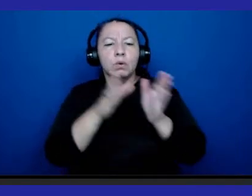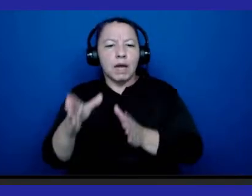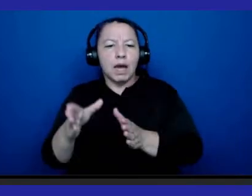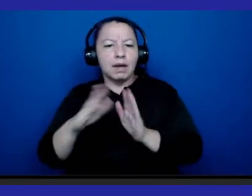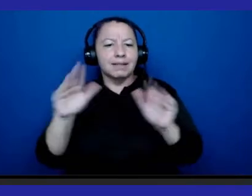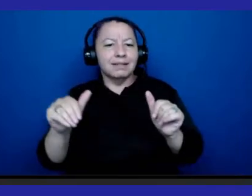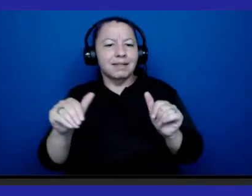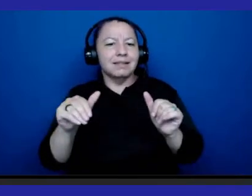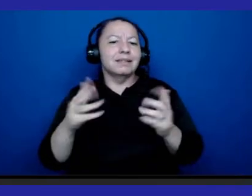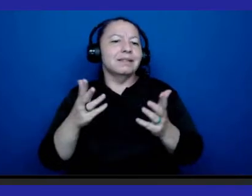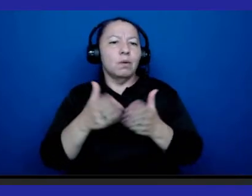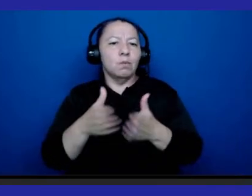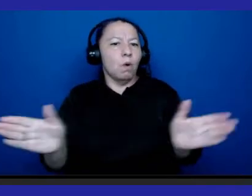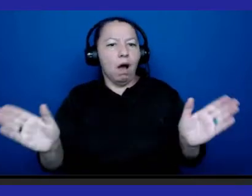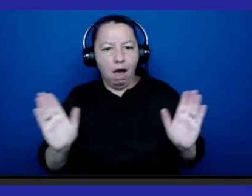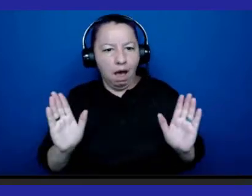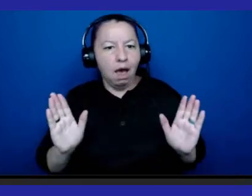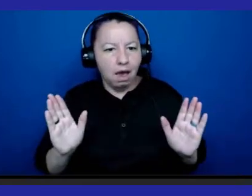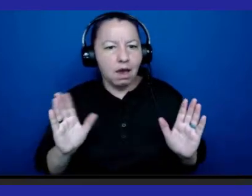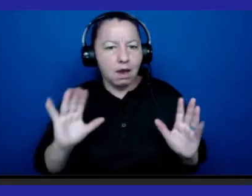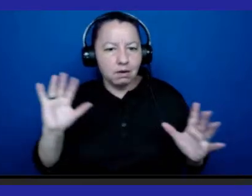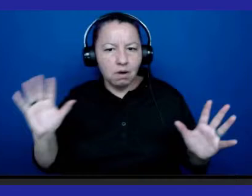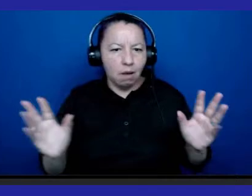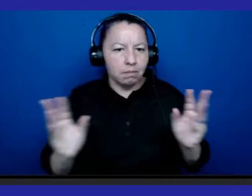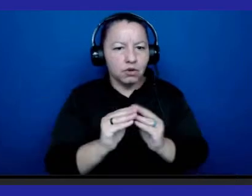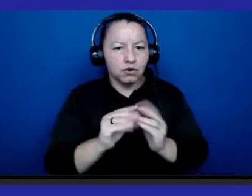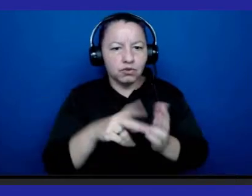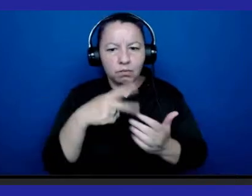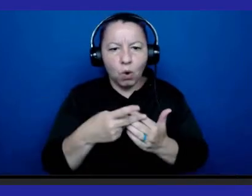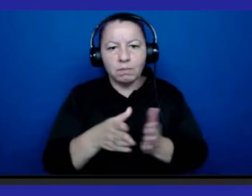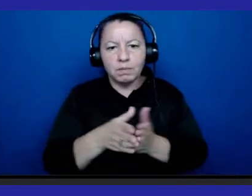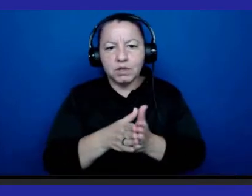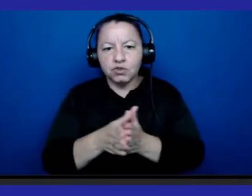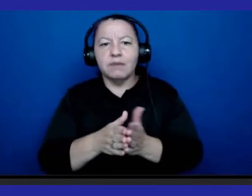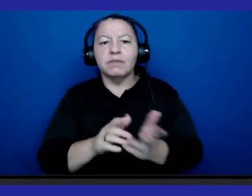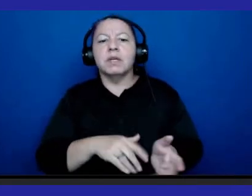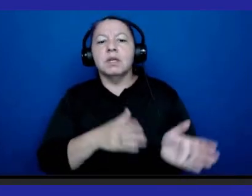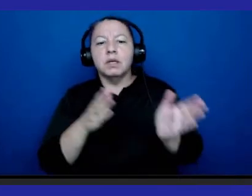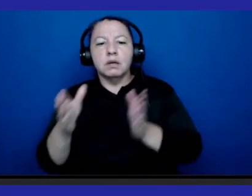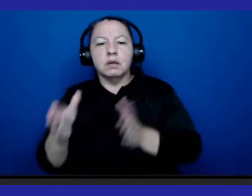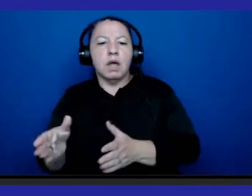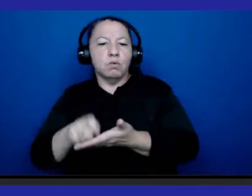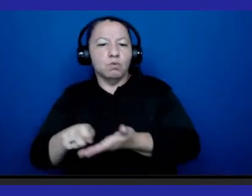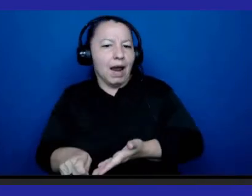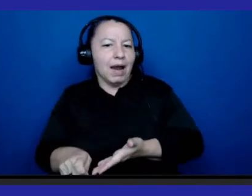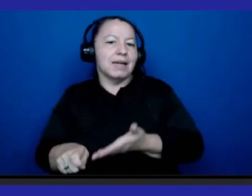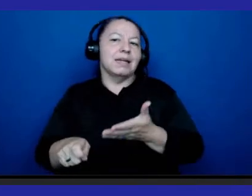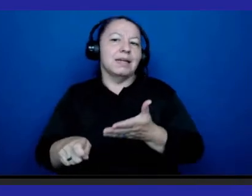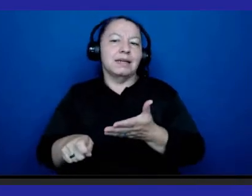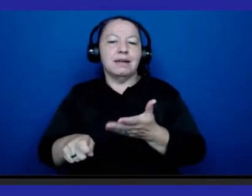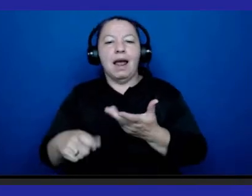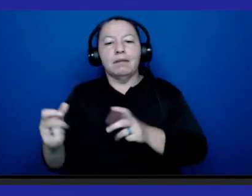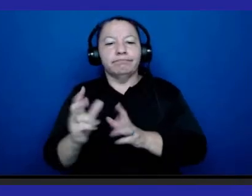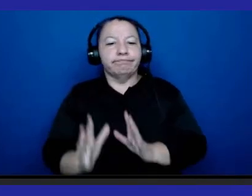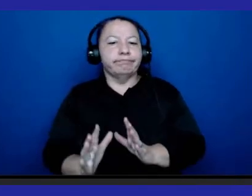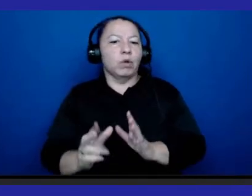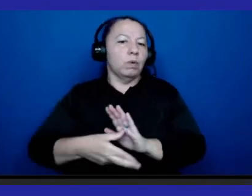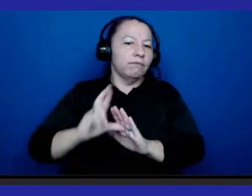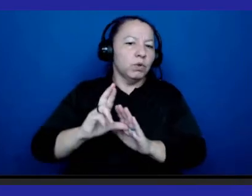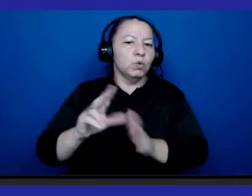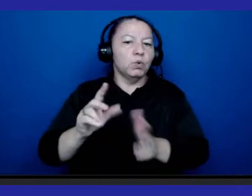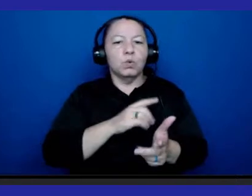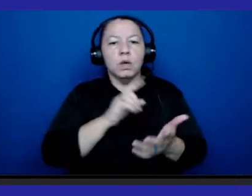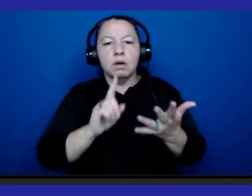of programs and initiatives, writing and stakeholder review, and then of course the presentation to board